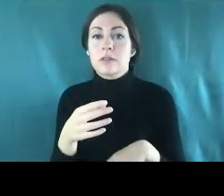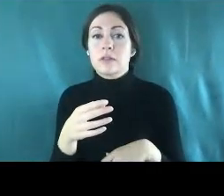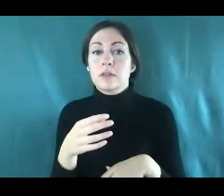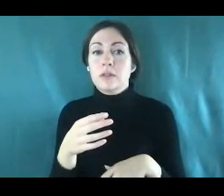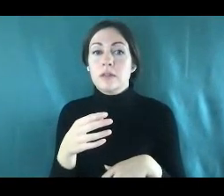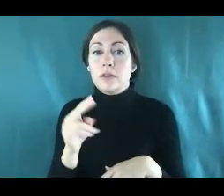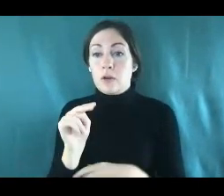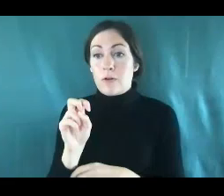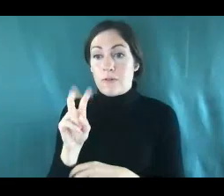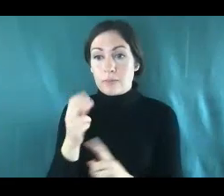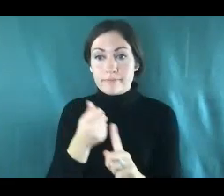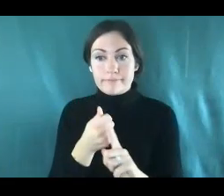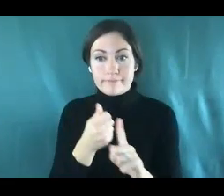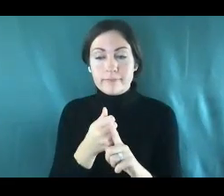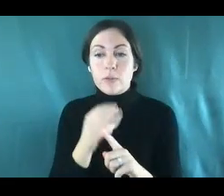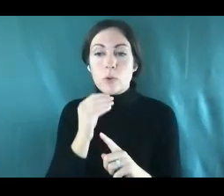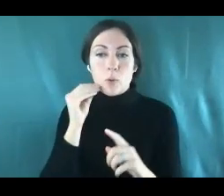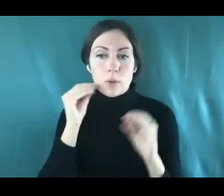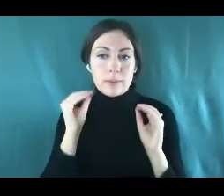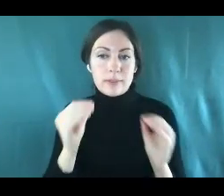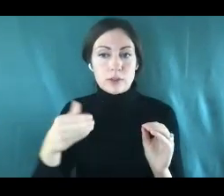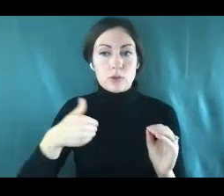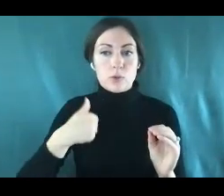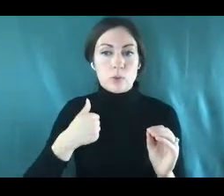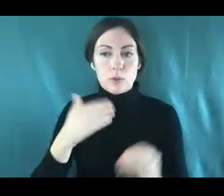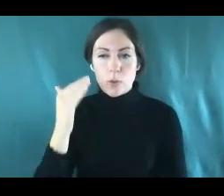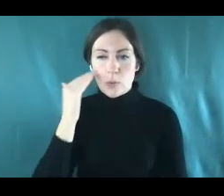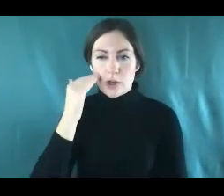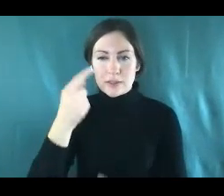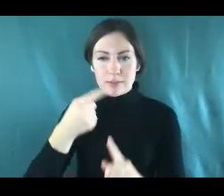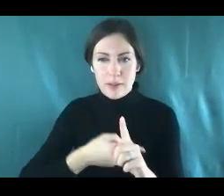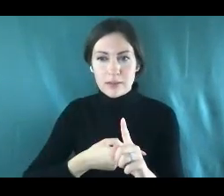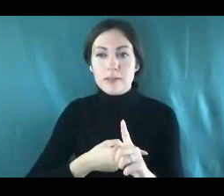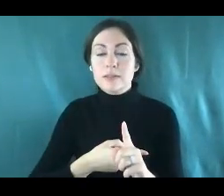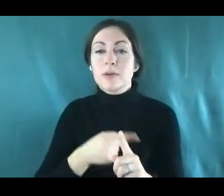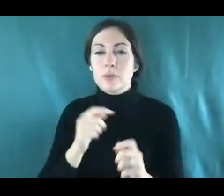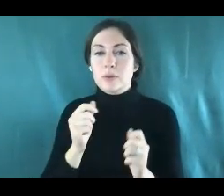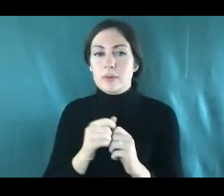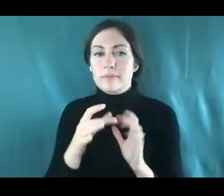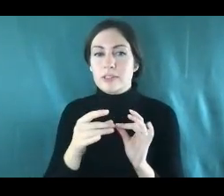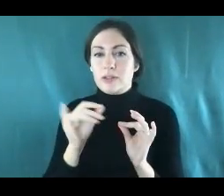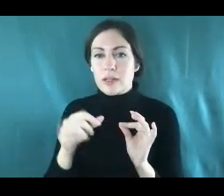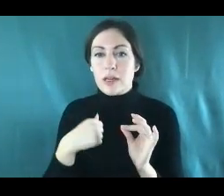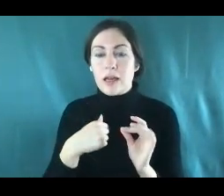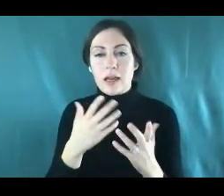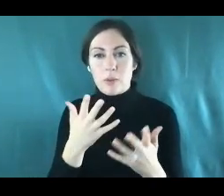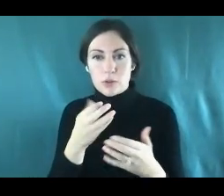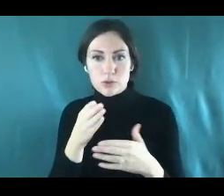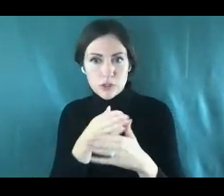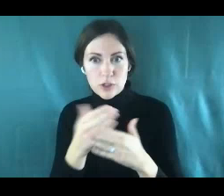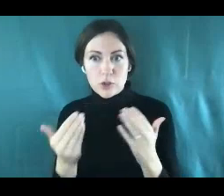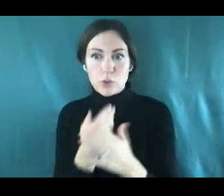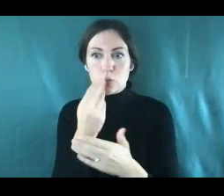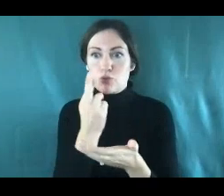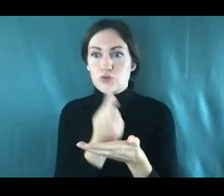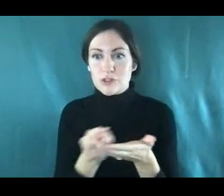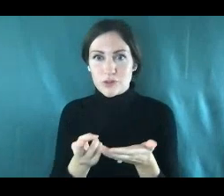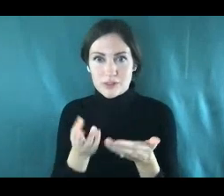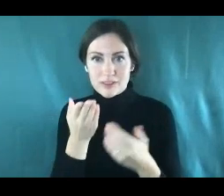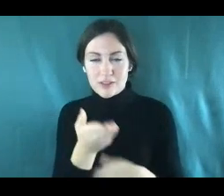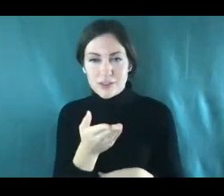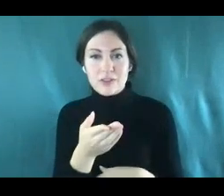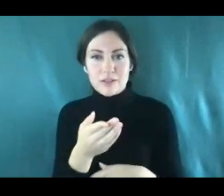that November is also Homeless Youth Awareness Month. So with that said, I'm pleased to share a new resource here. And it looks